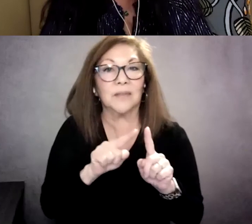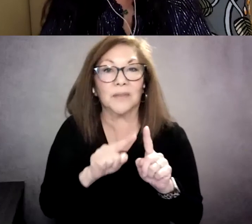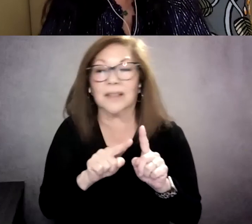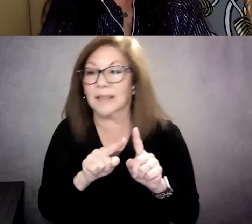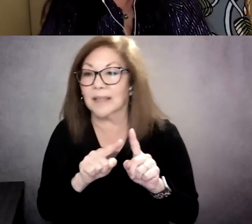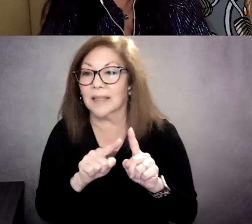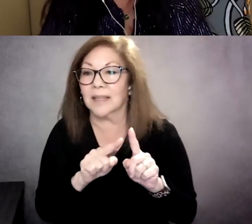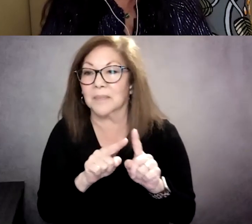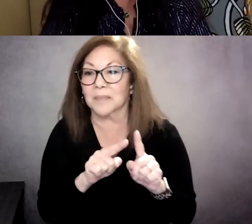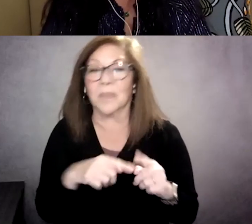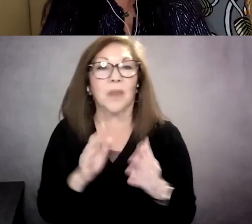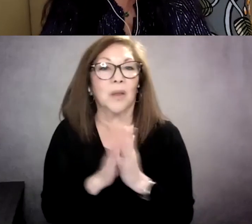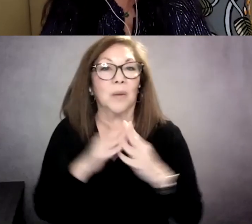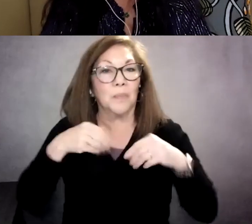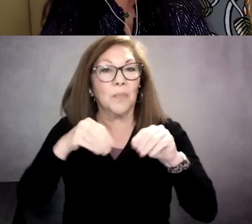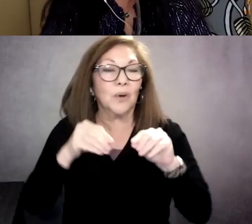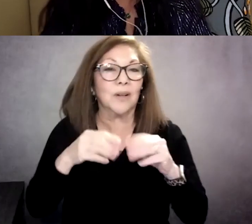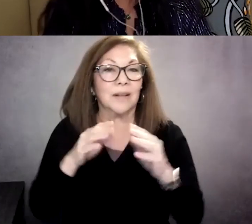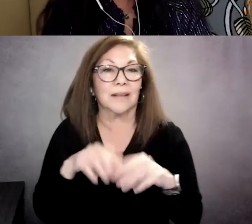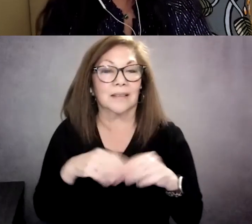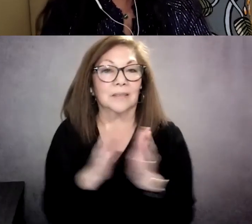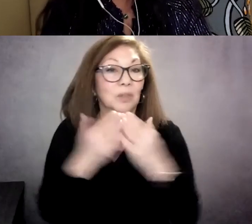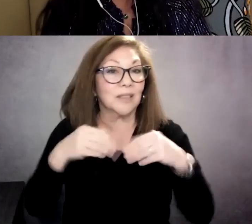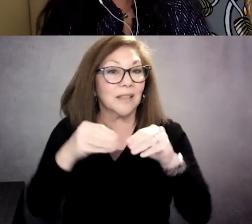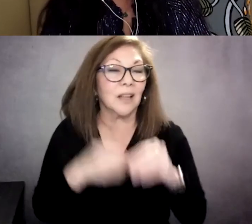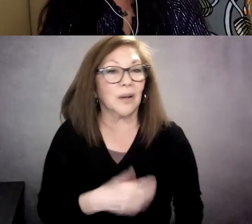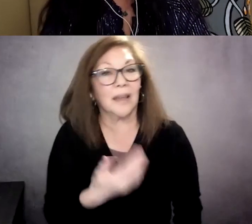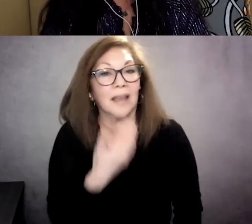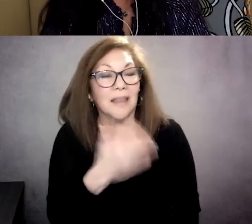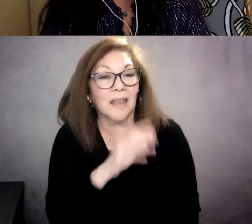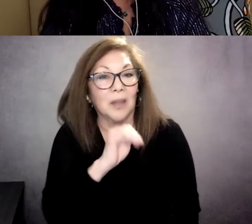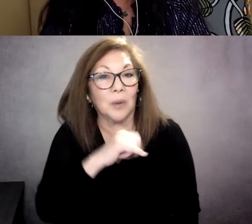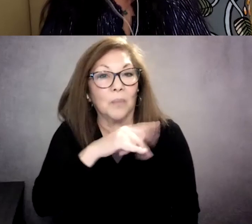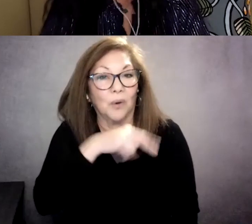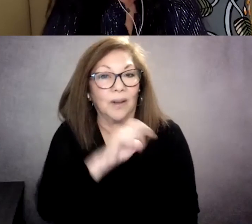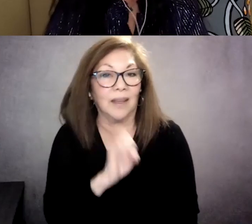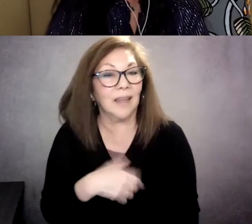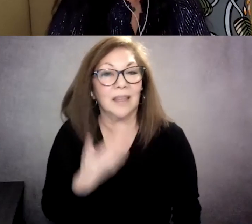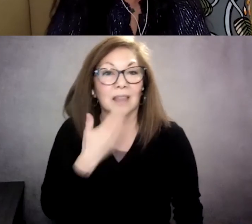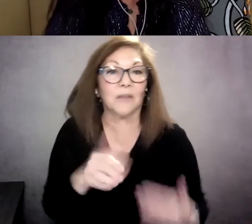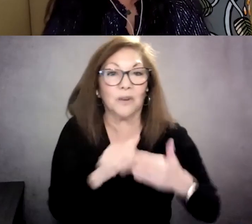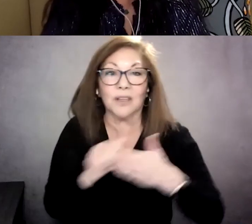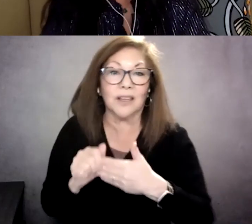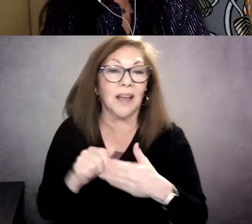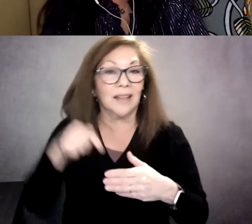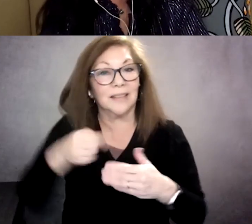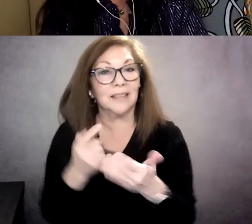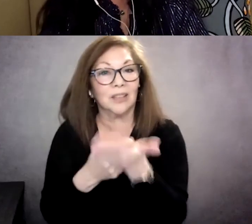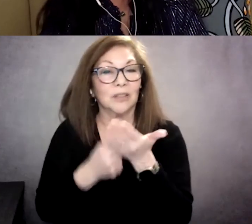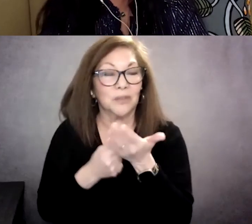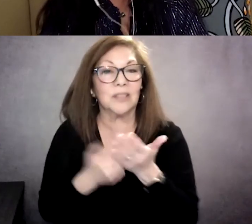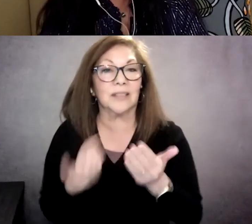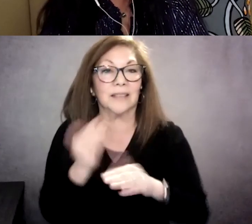least bookseller. Thank you, Monique, for so generously guiding us through this conversation this evening. It has been such